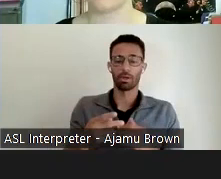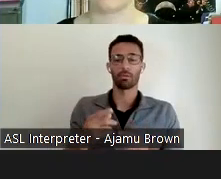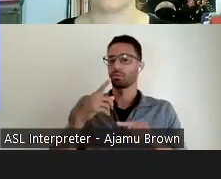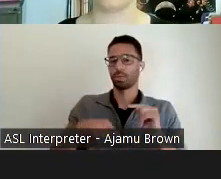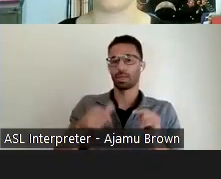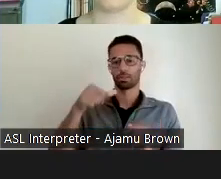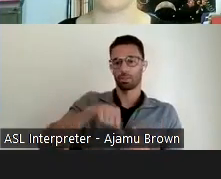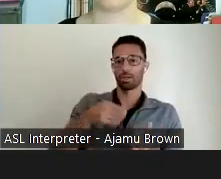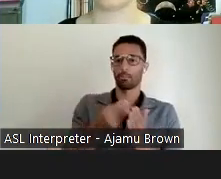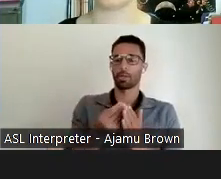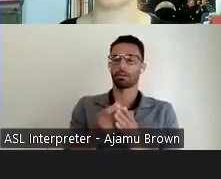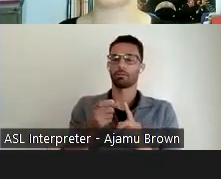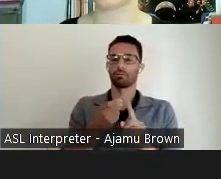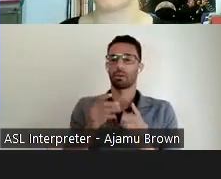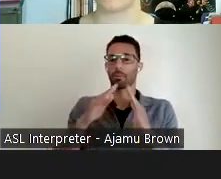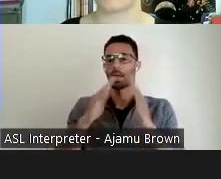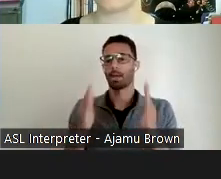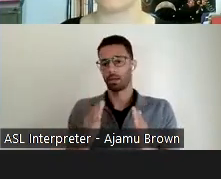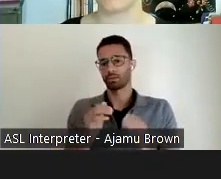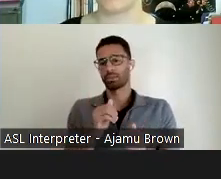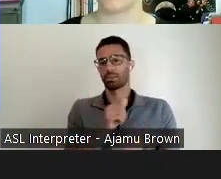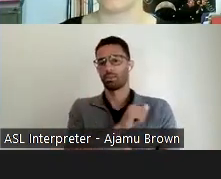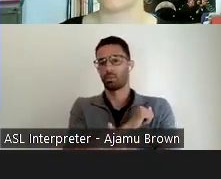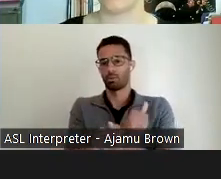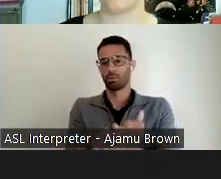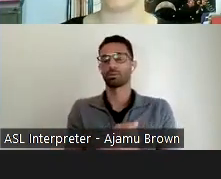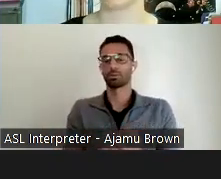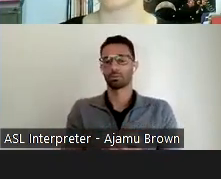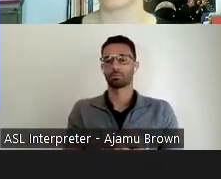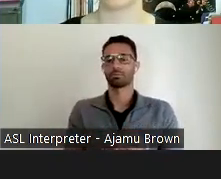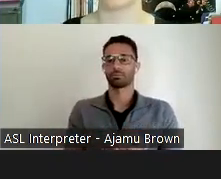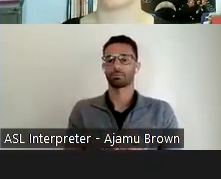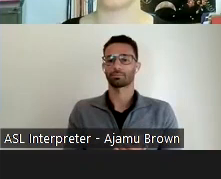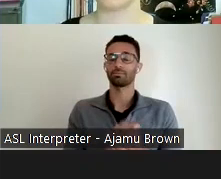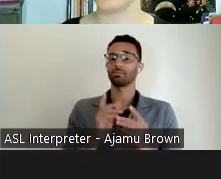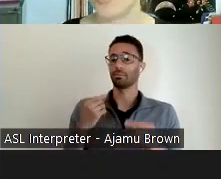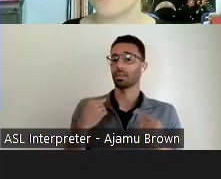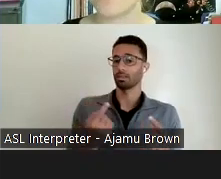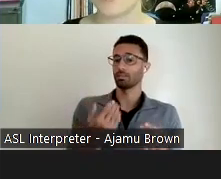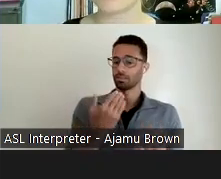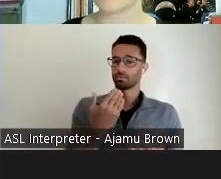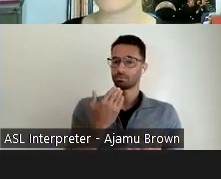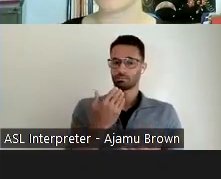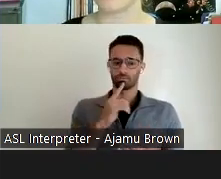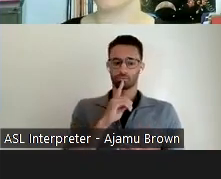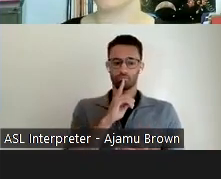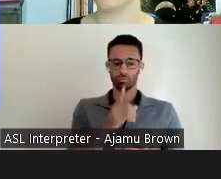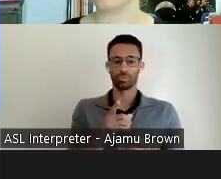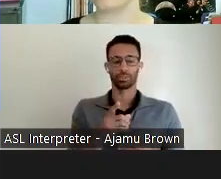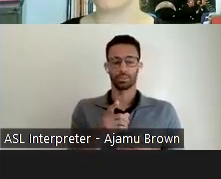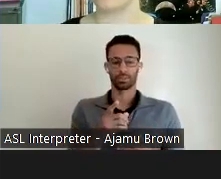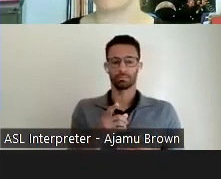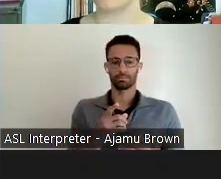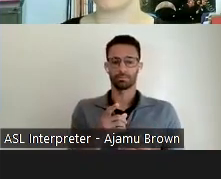authority. And that's been especially effective with mobile home parks who are kind of new